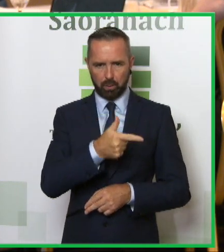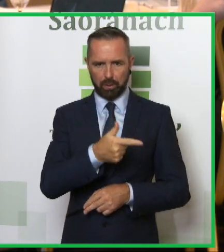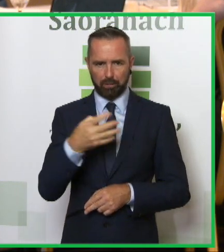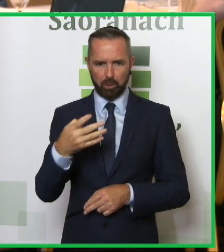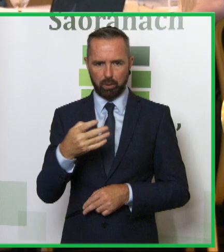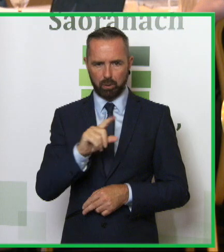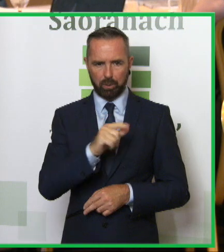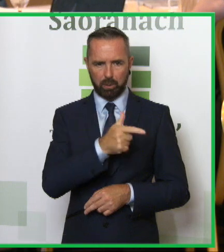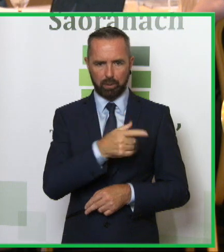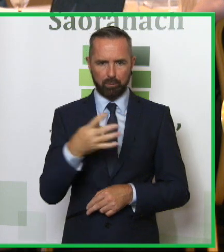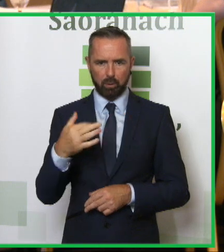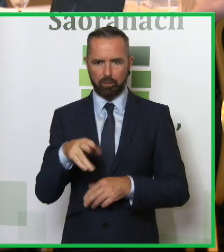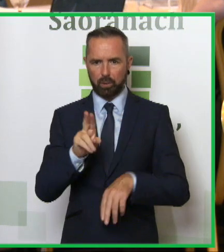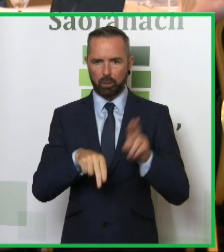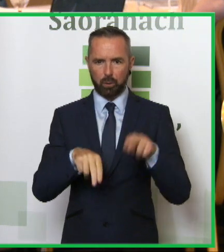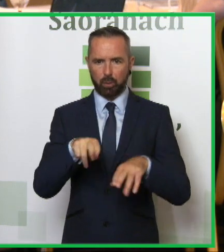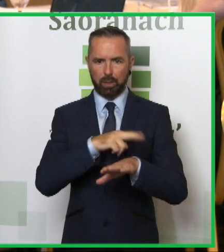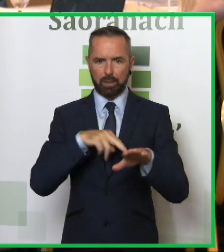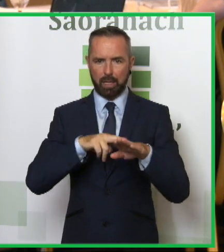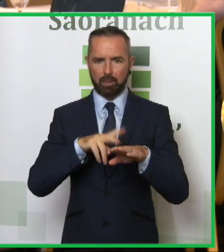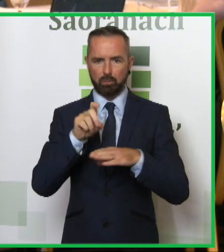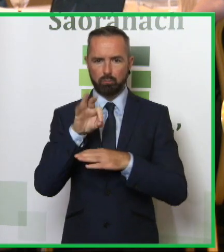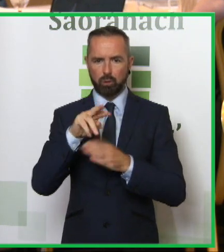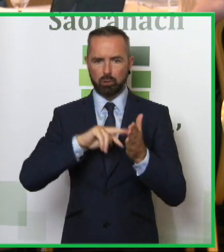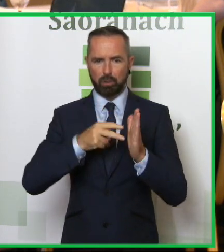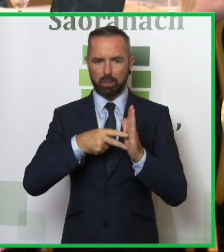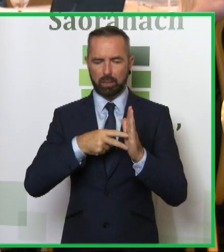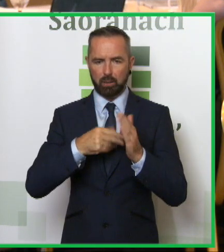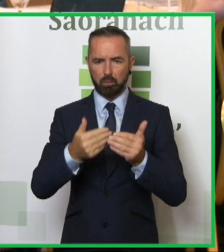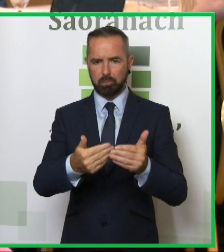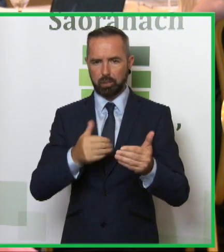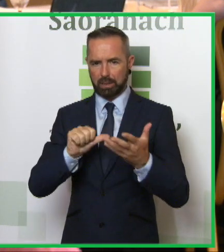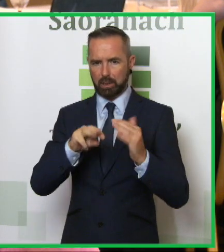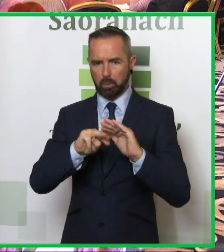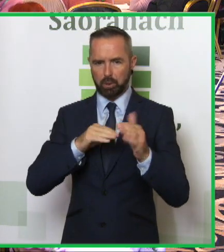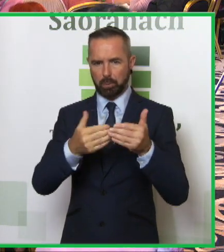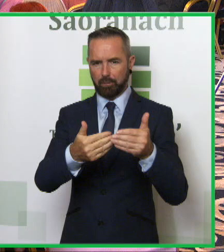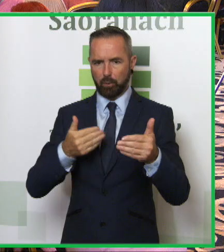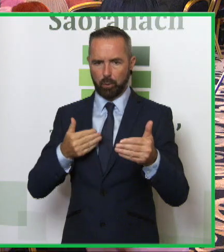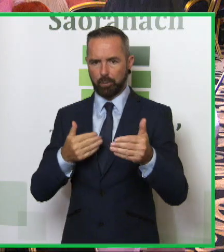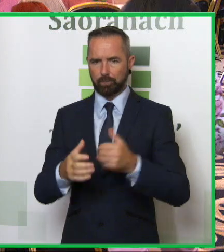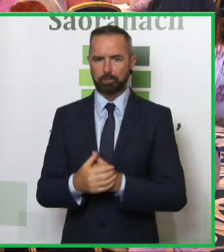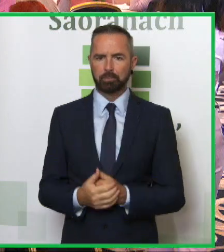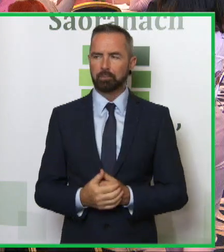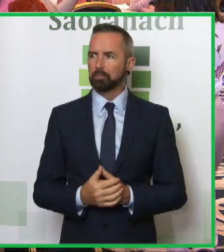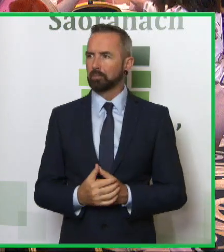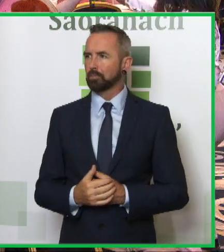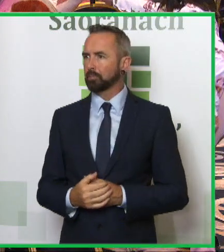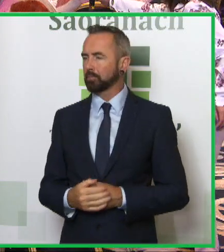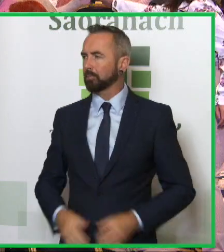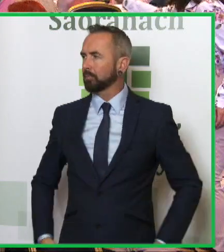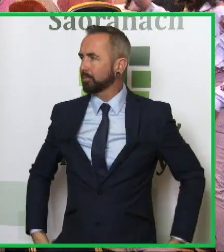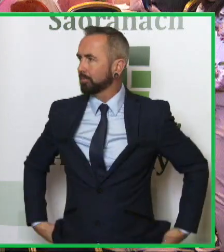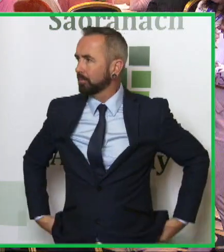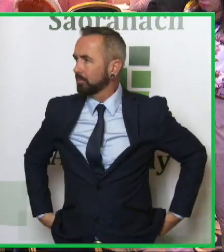draft of the new National Drug Strategy. Okay, thank you, Jack. Okay, just going to test the room and a few here now. So first of